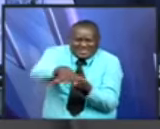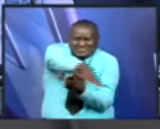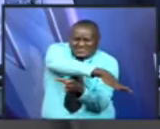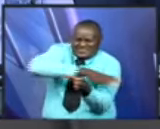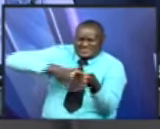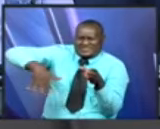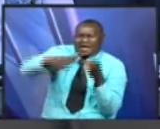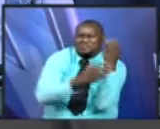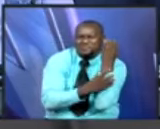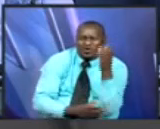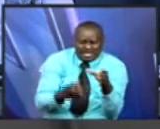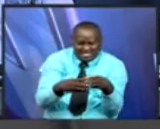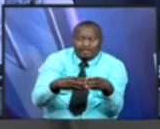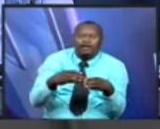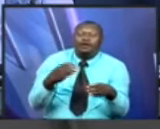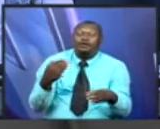That economy of